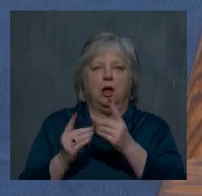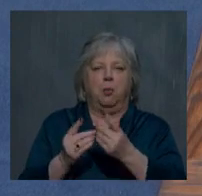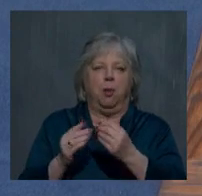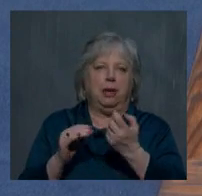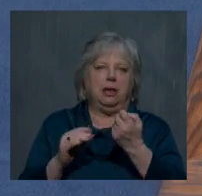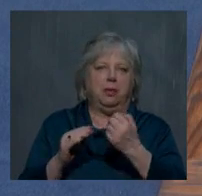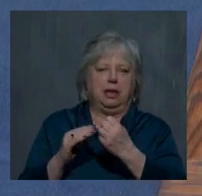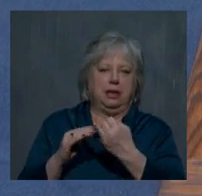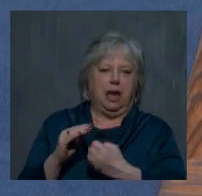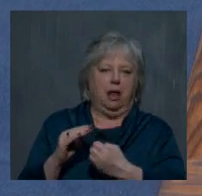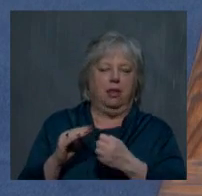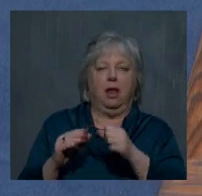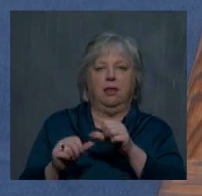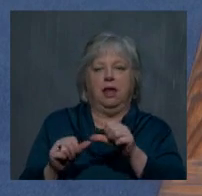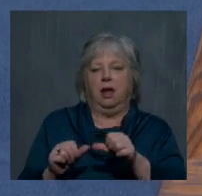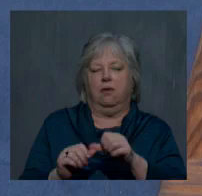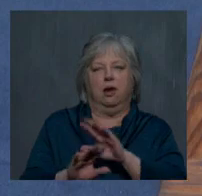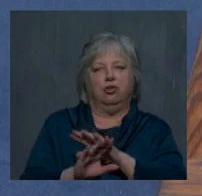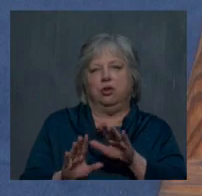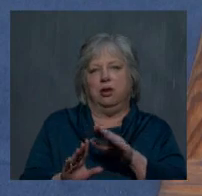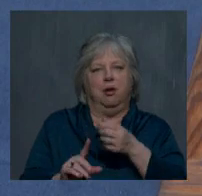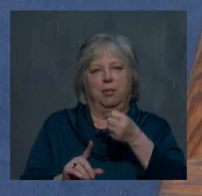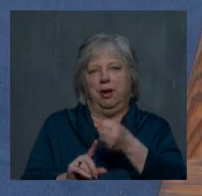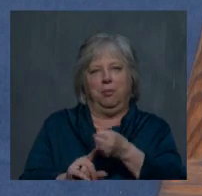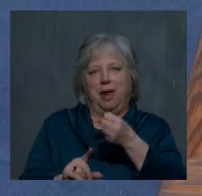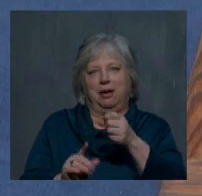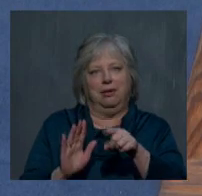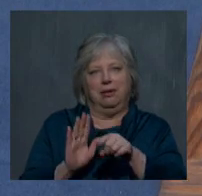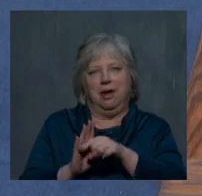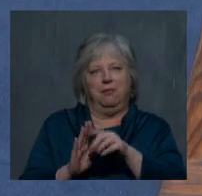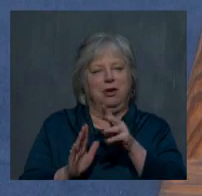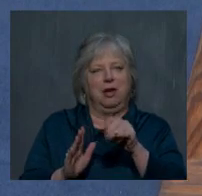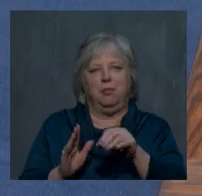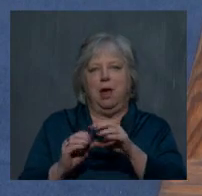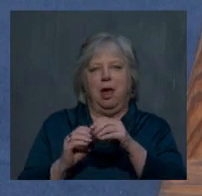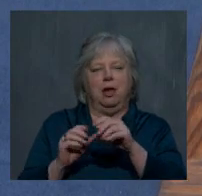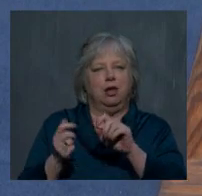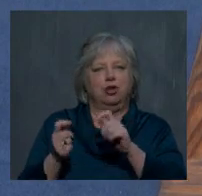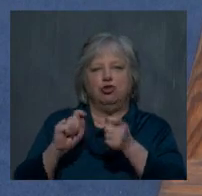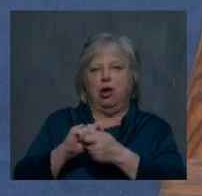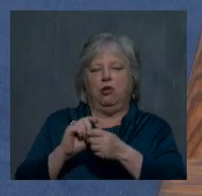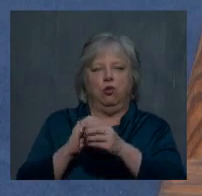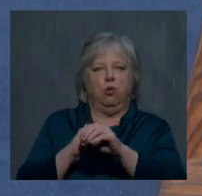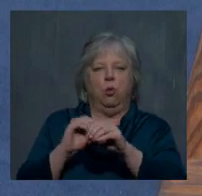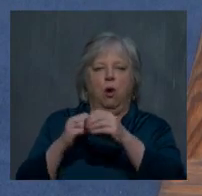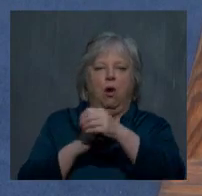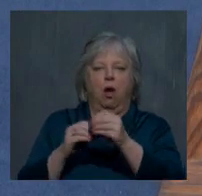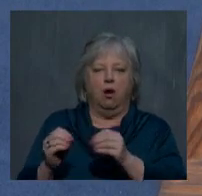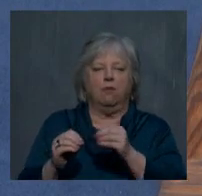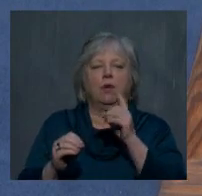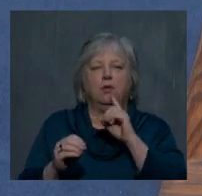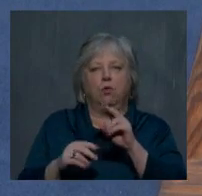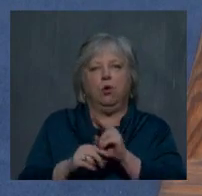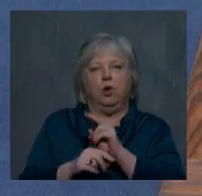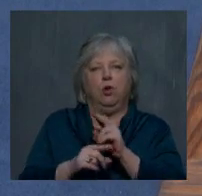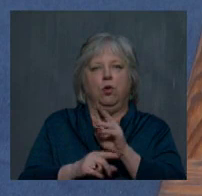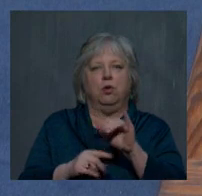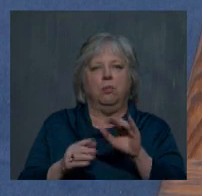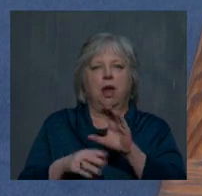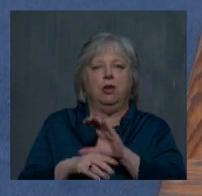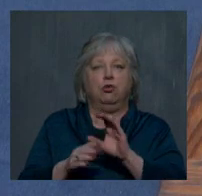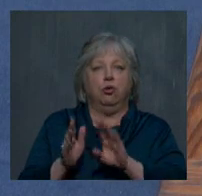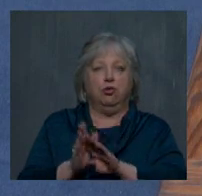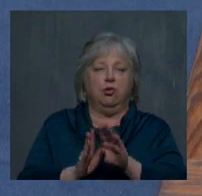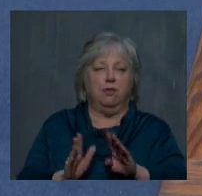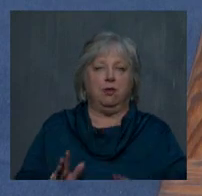that the area shouldn't be impacted by that office zoning for the use of the church development that they're